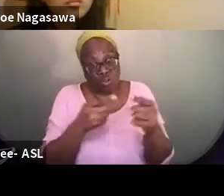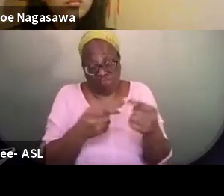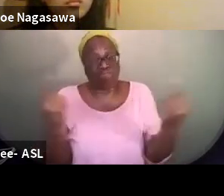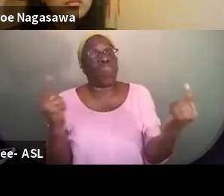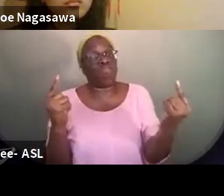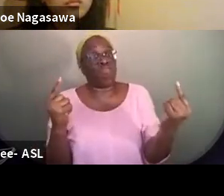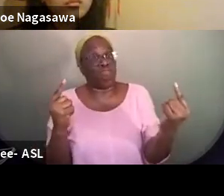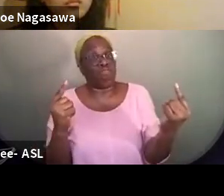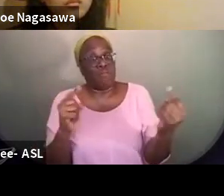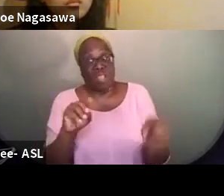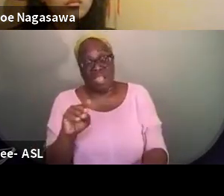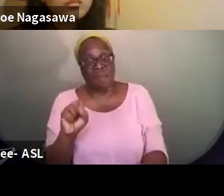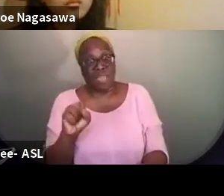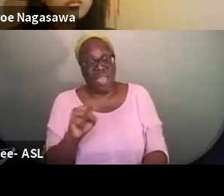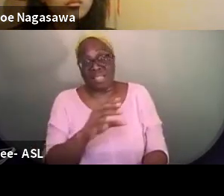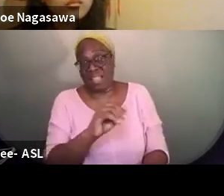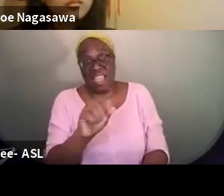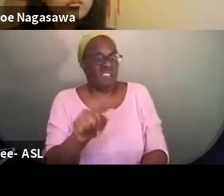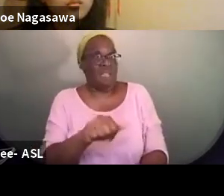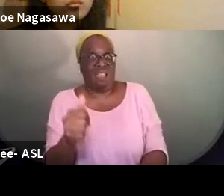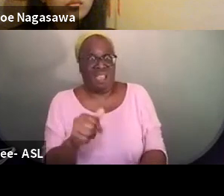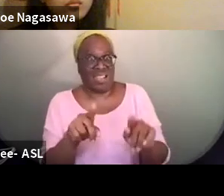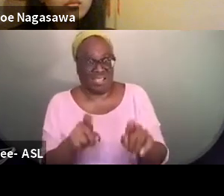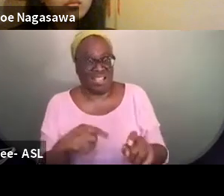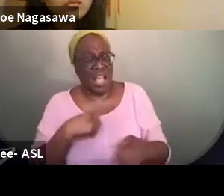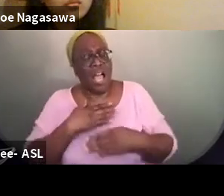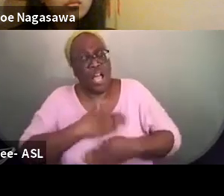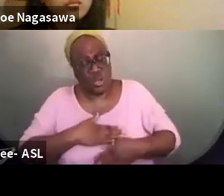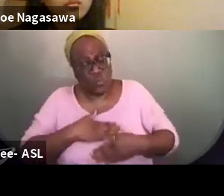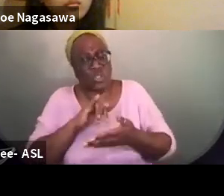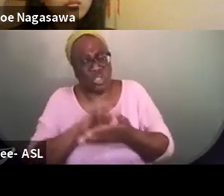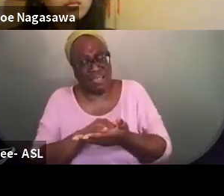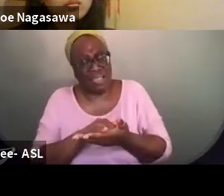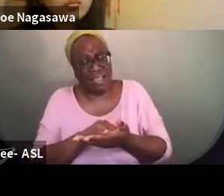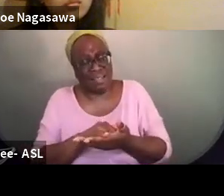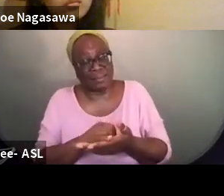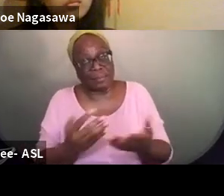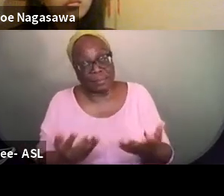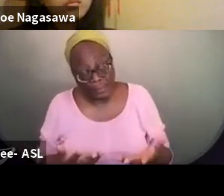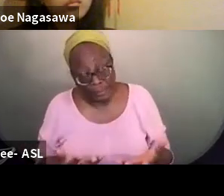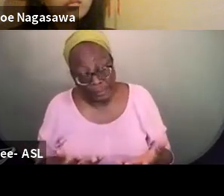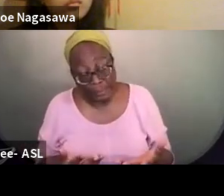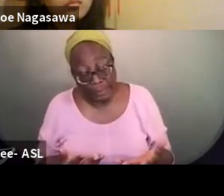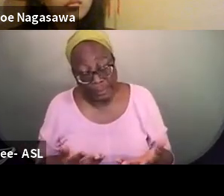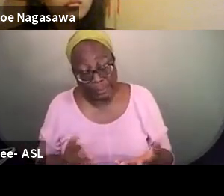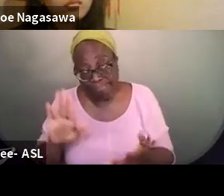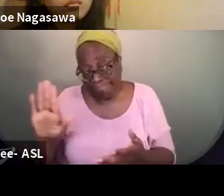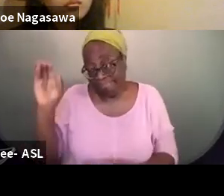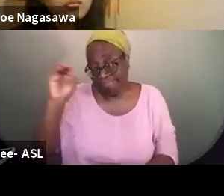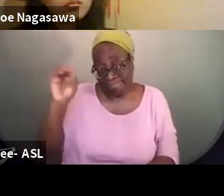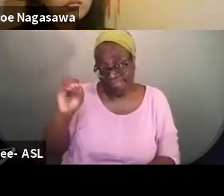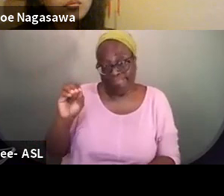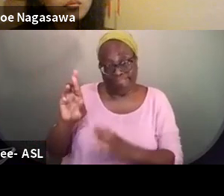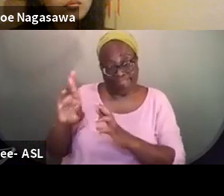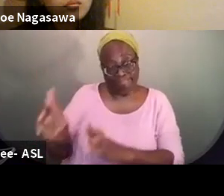type of test. And I appreciate that. And, you know, they're entitled to their opinion. But